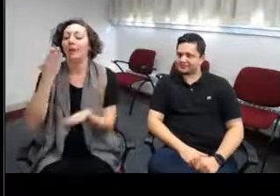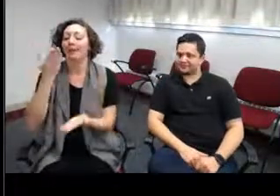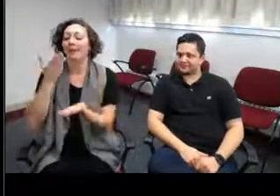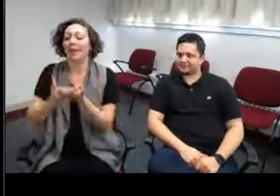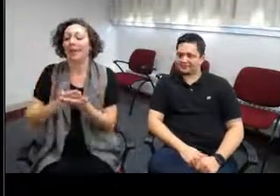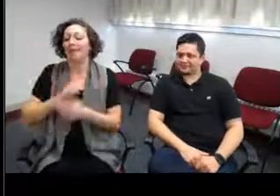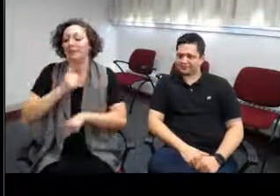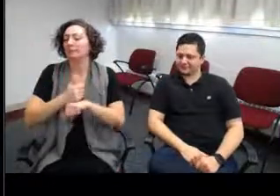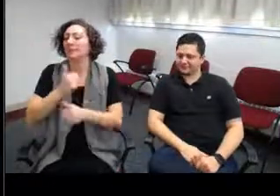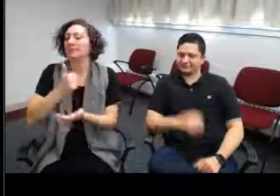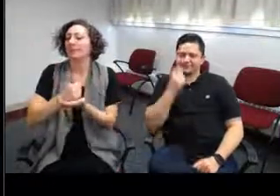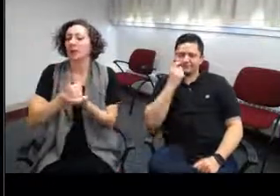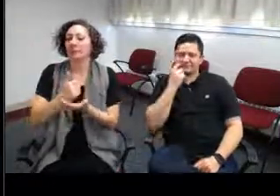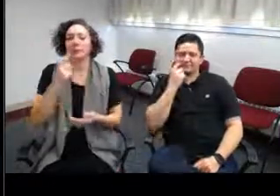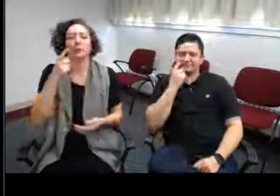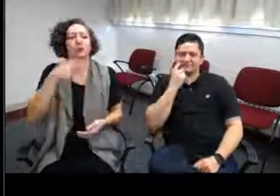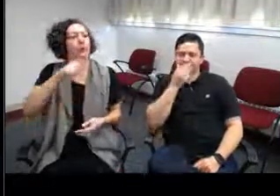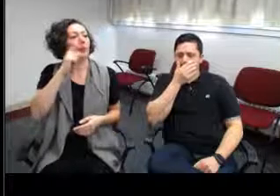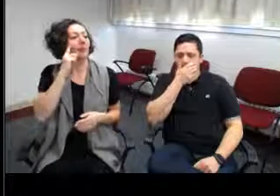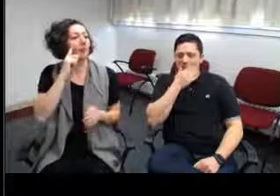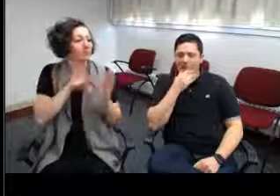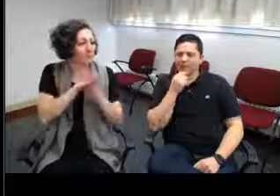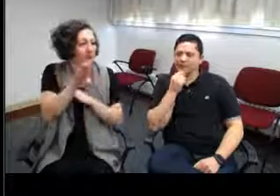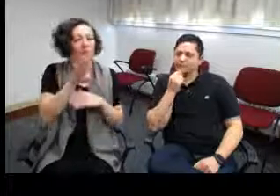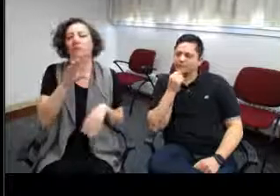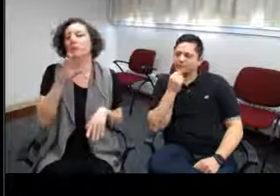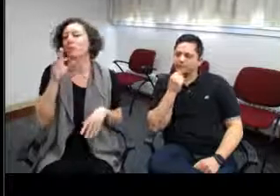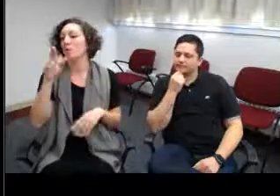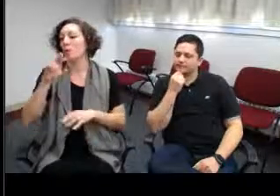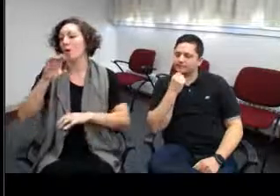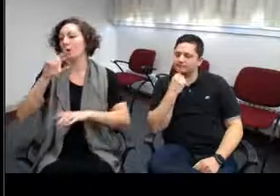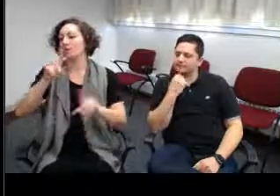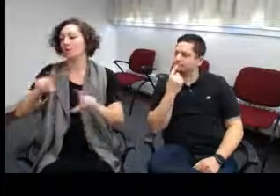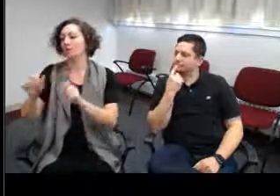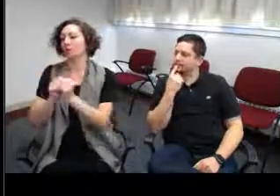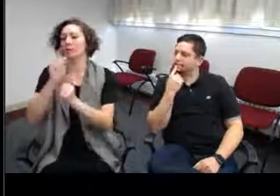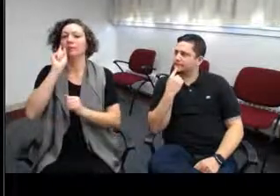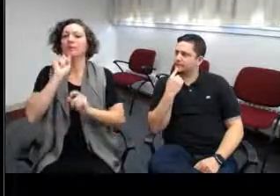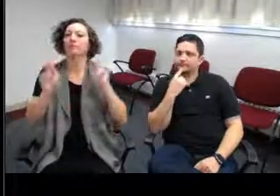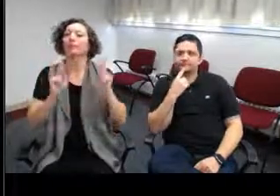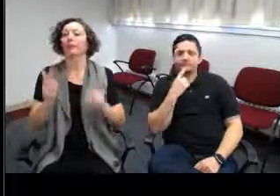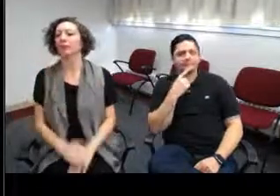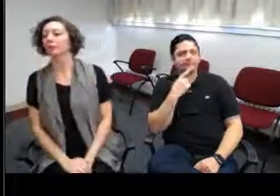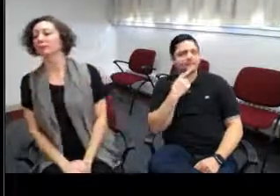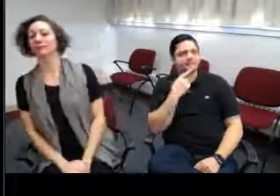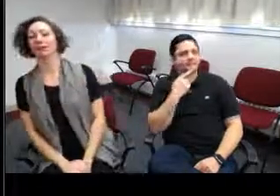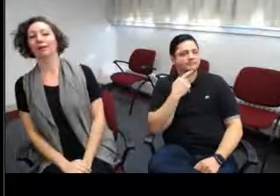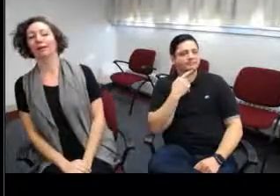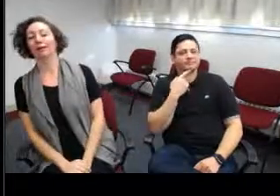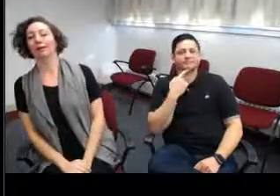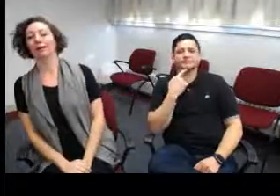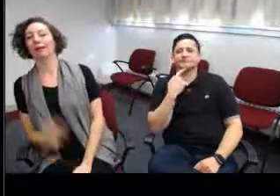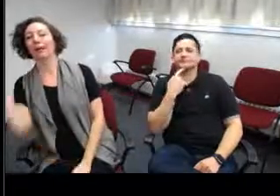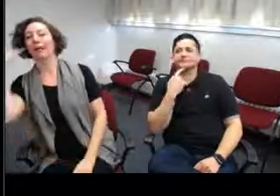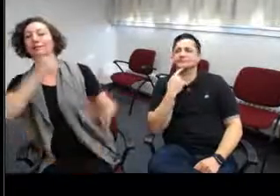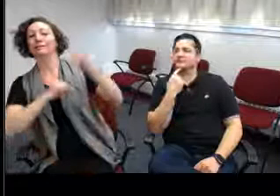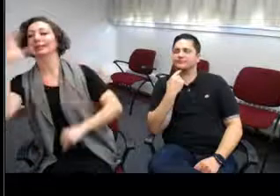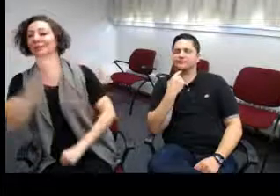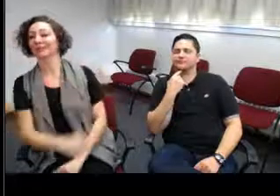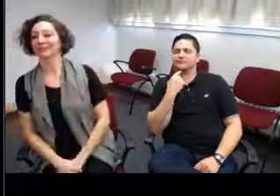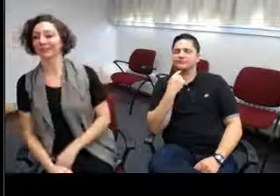In your opinion, how many evidence-based therapies have been developed and evaluated with deaf